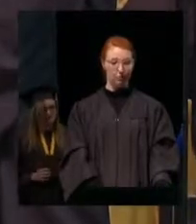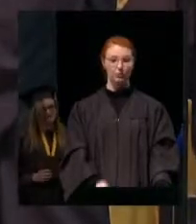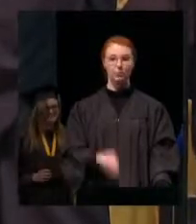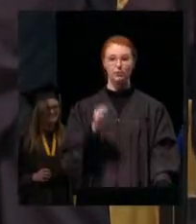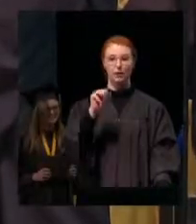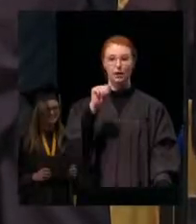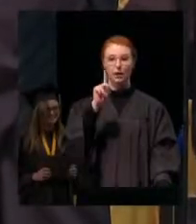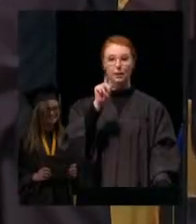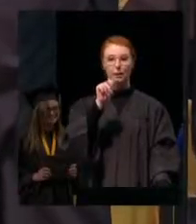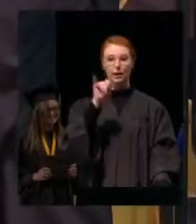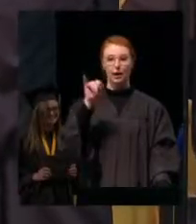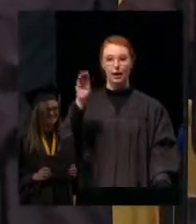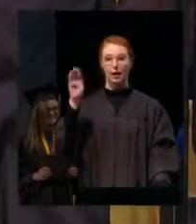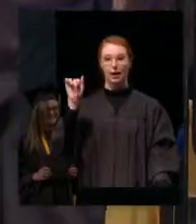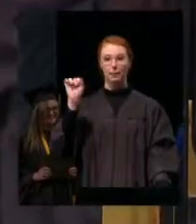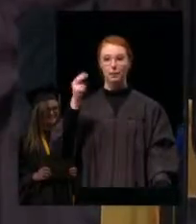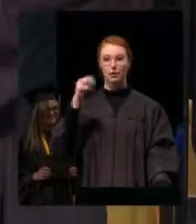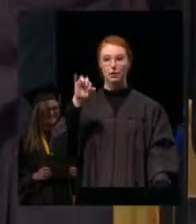Micaiah Bashir.